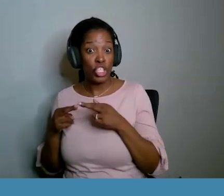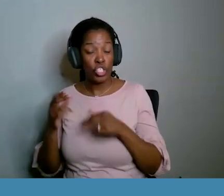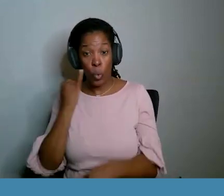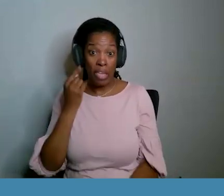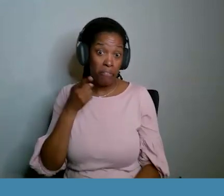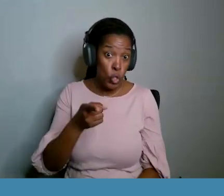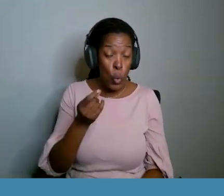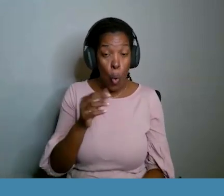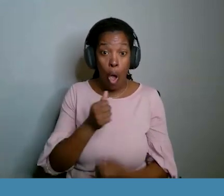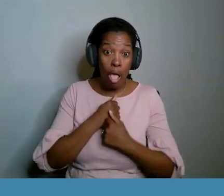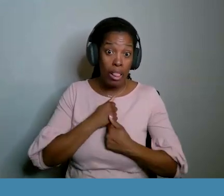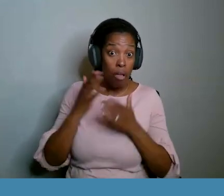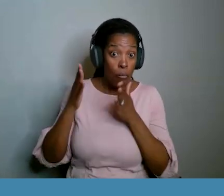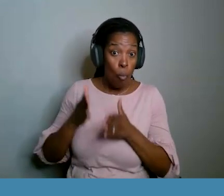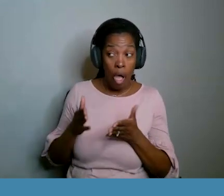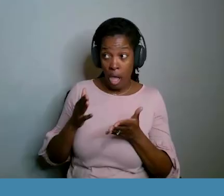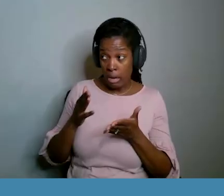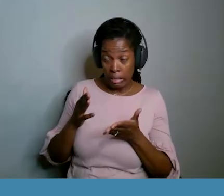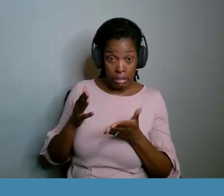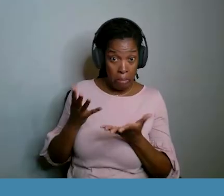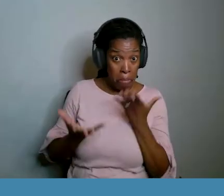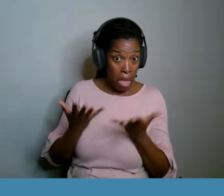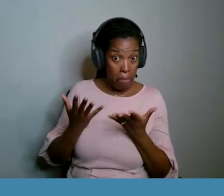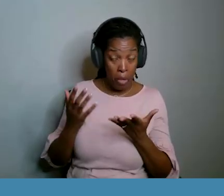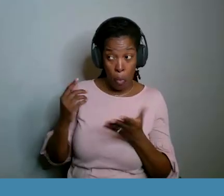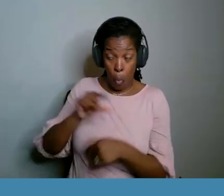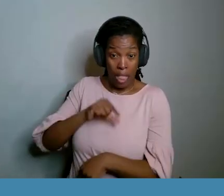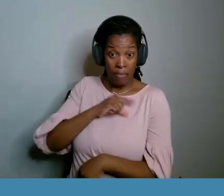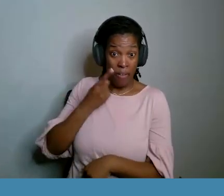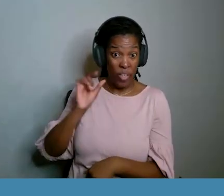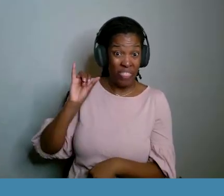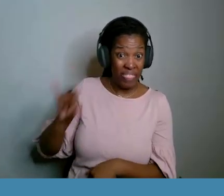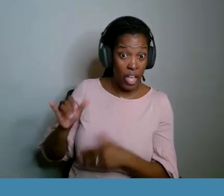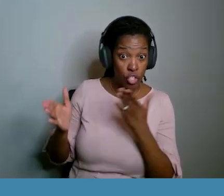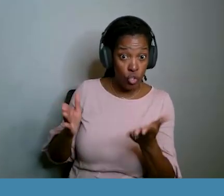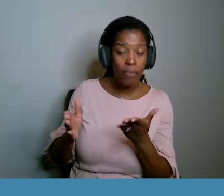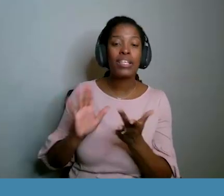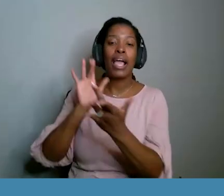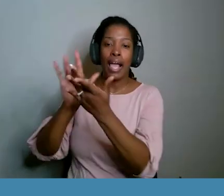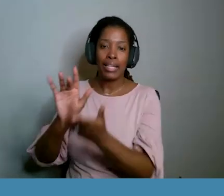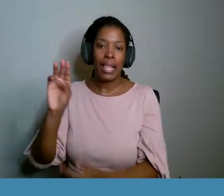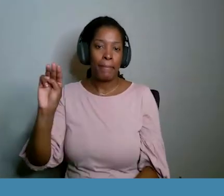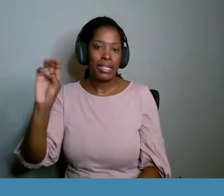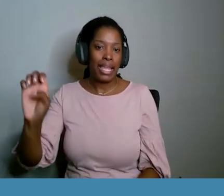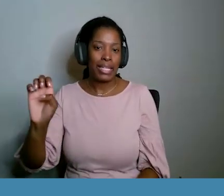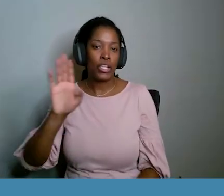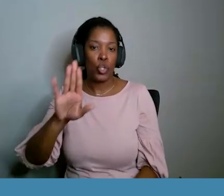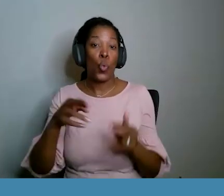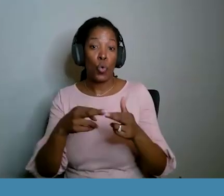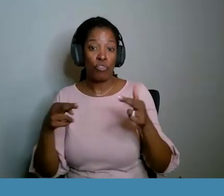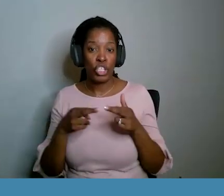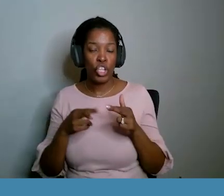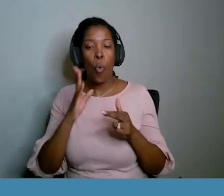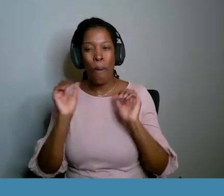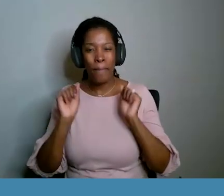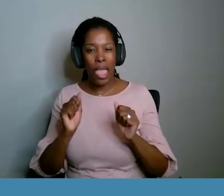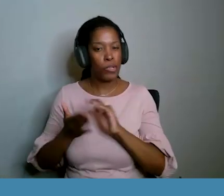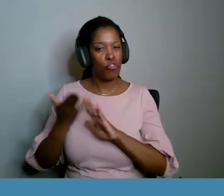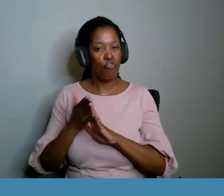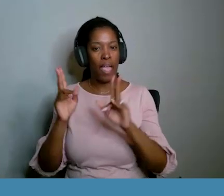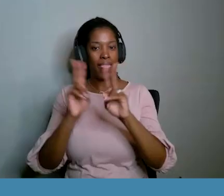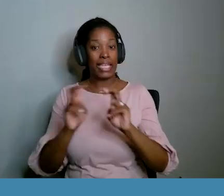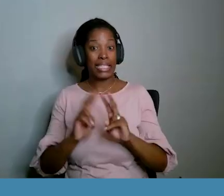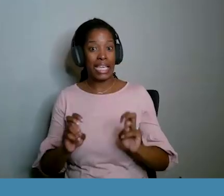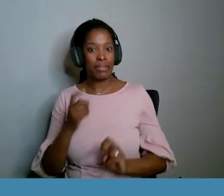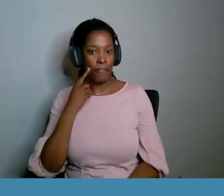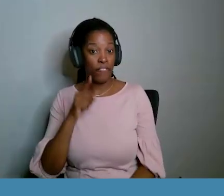team services, you would want to reach out to the managing entity in your region, and they would be able to run an assessment